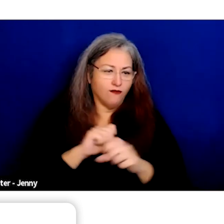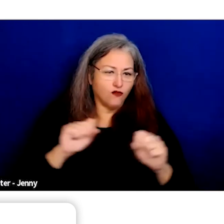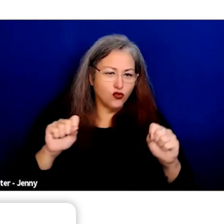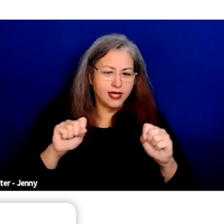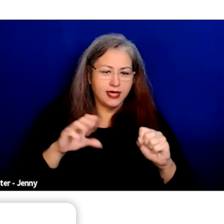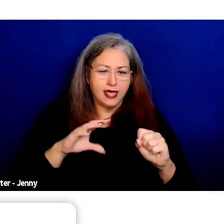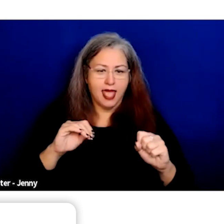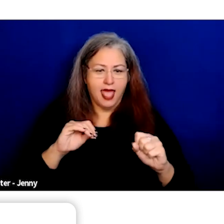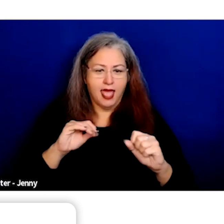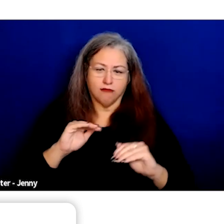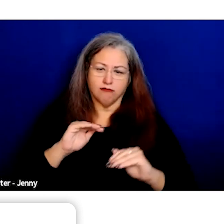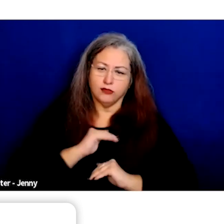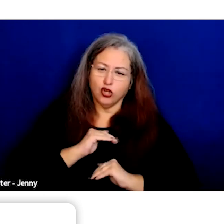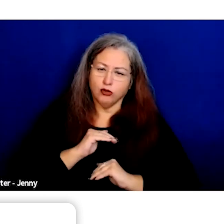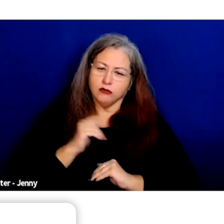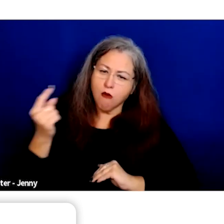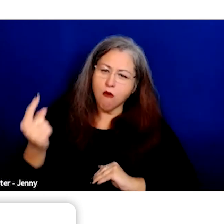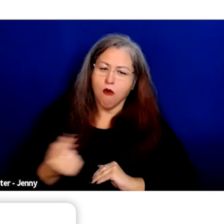all the time.